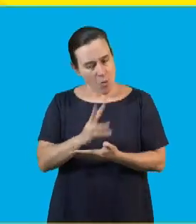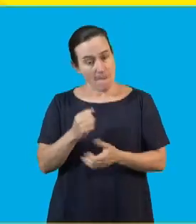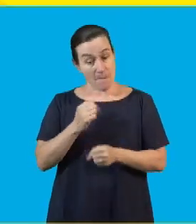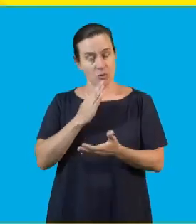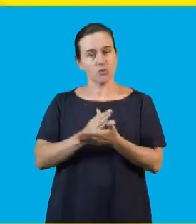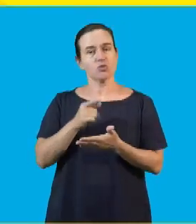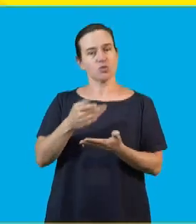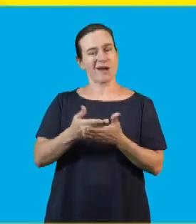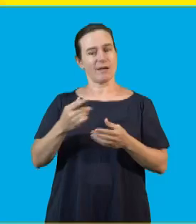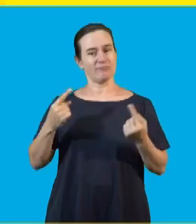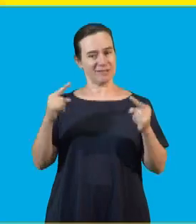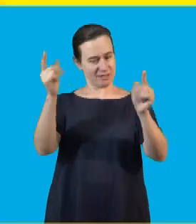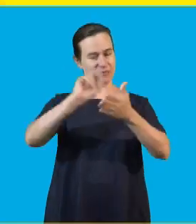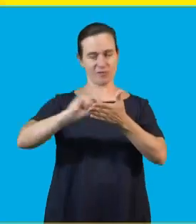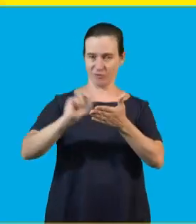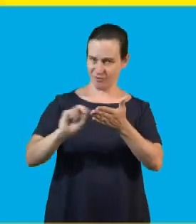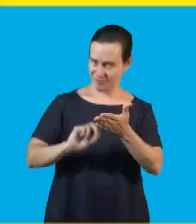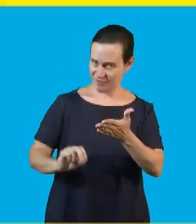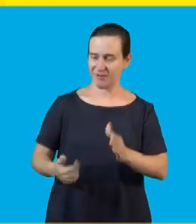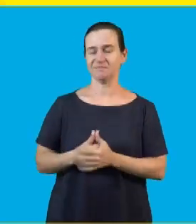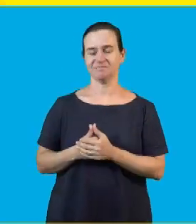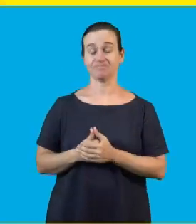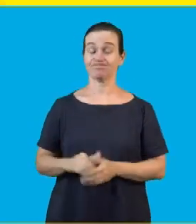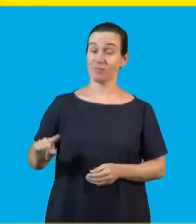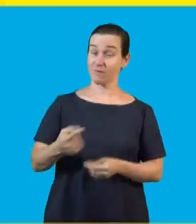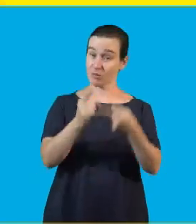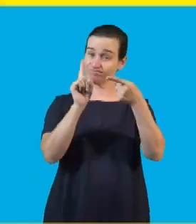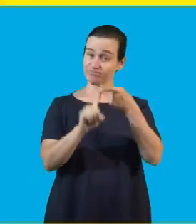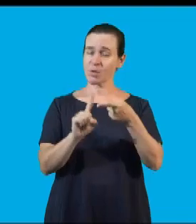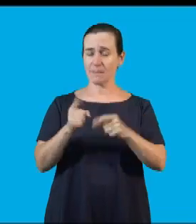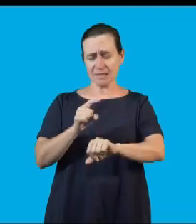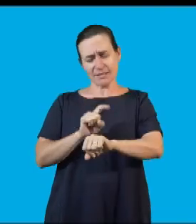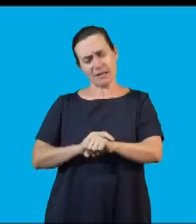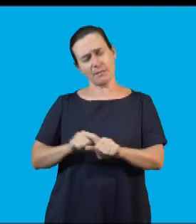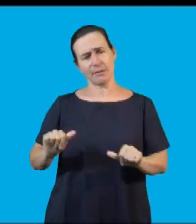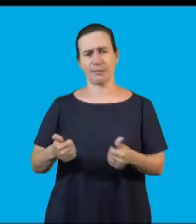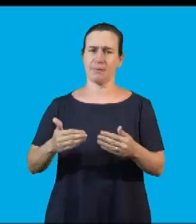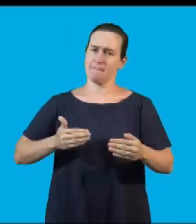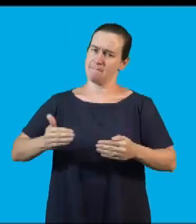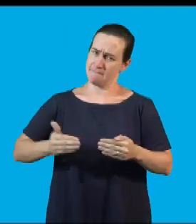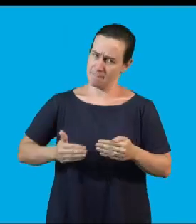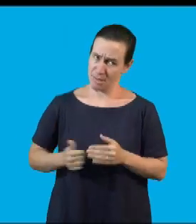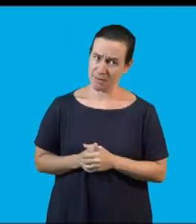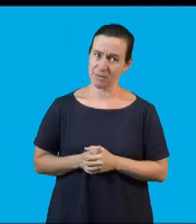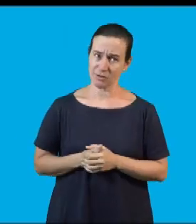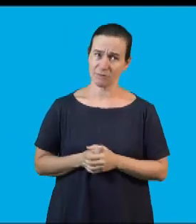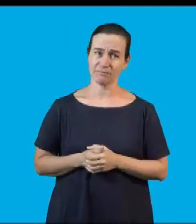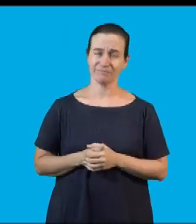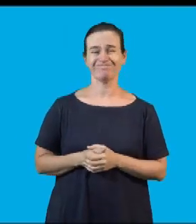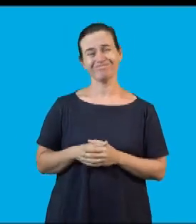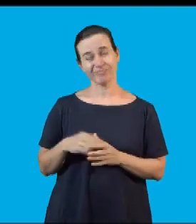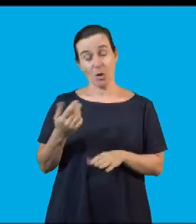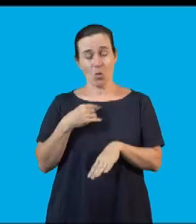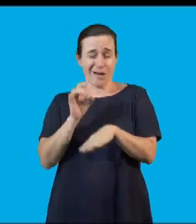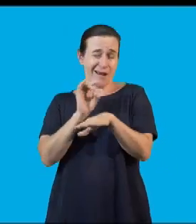create successful pieces of writing. The first tip is to manage your time effectively. The suggested